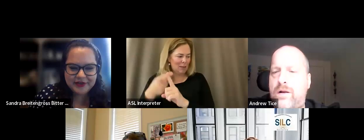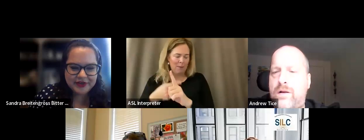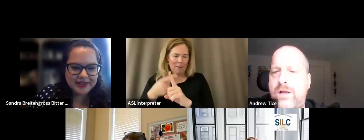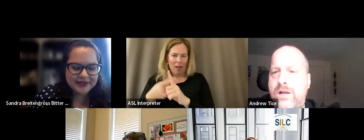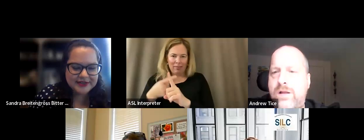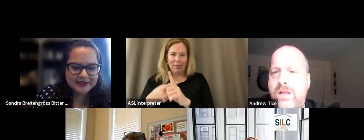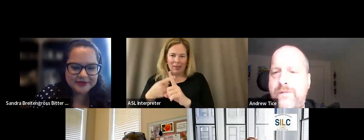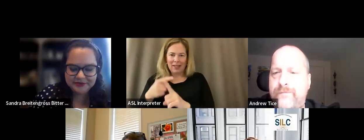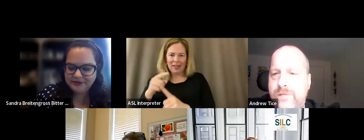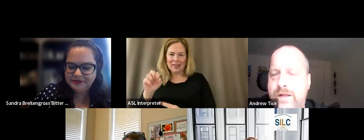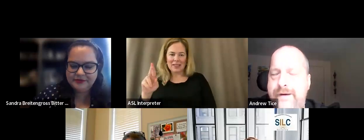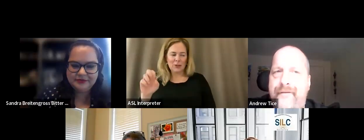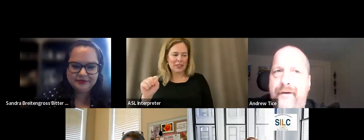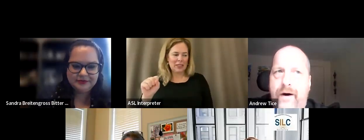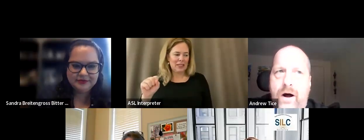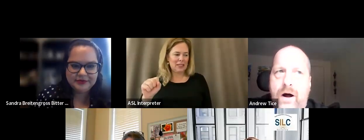All right.